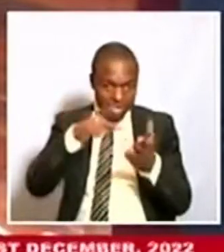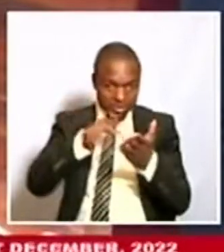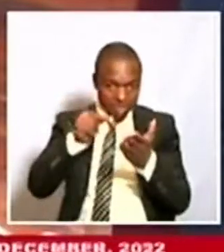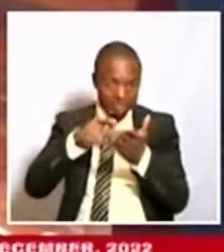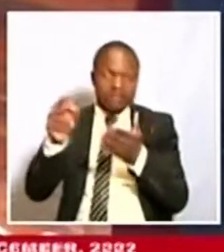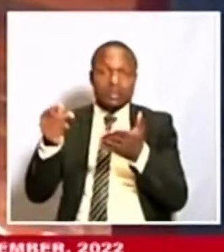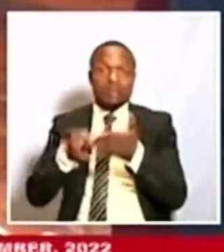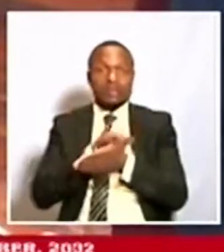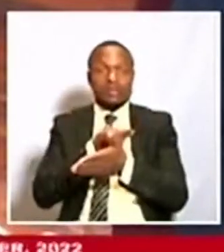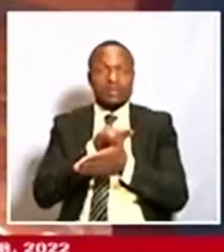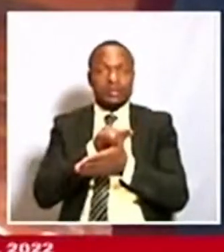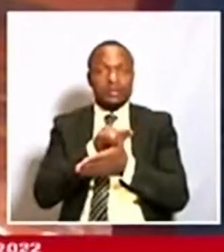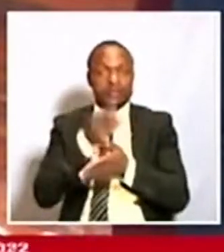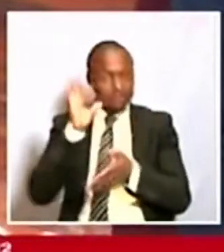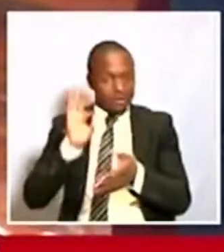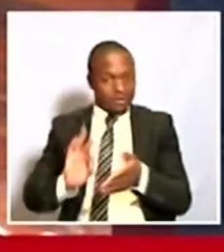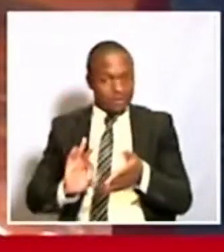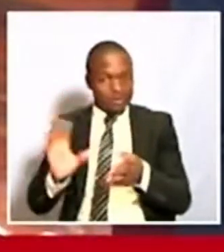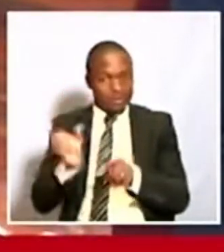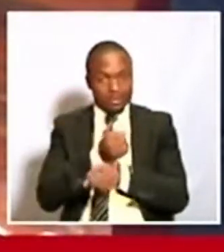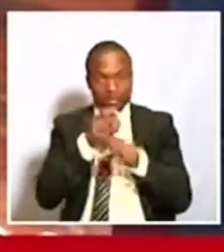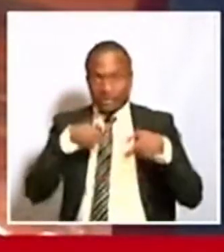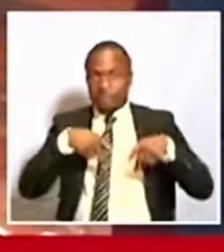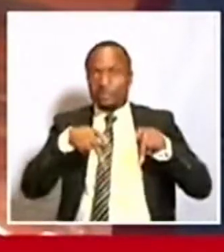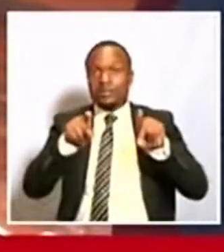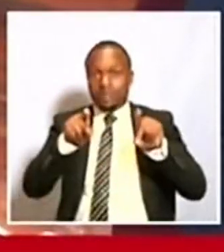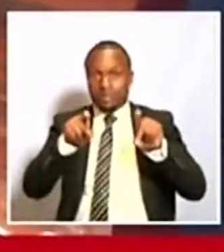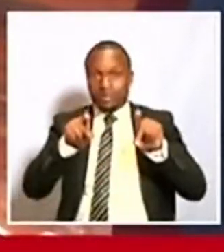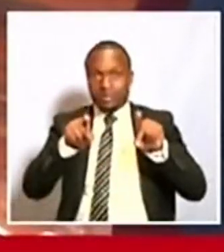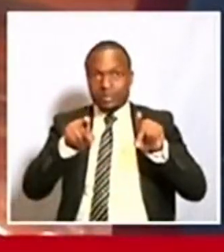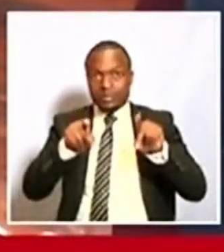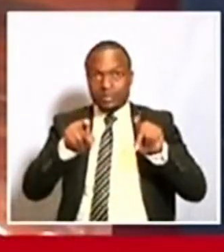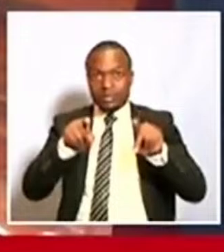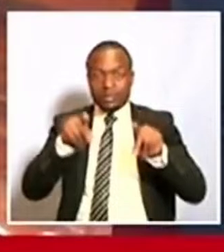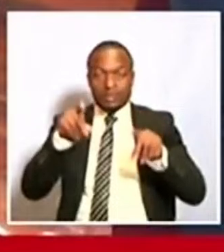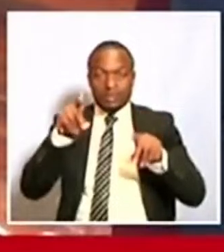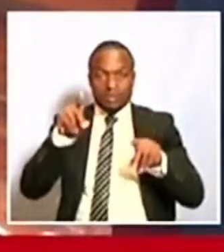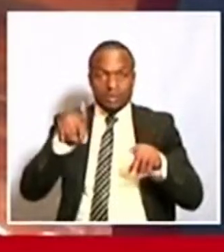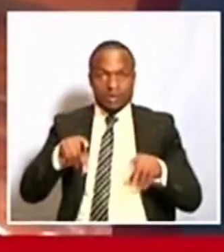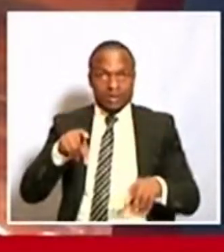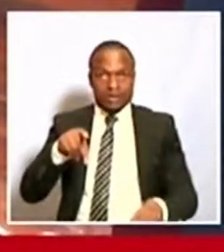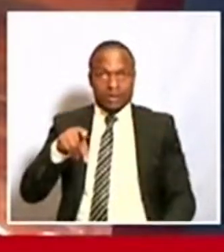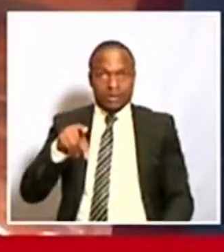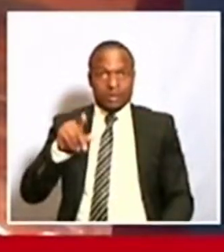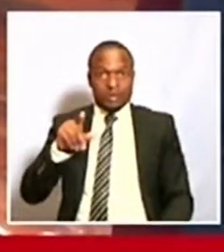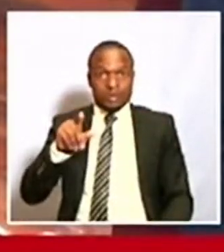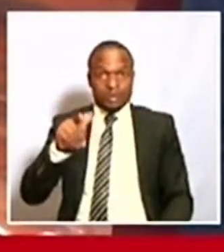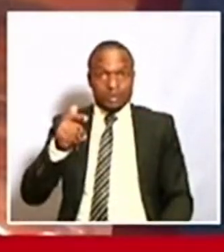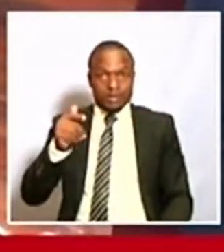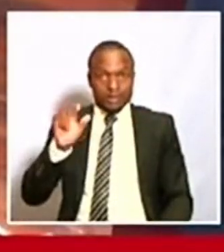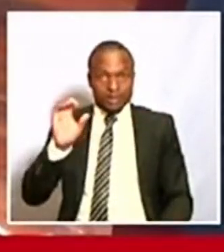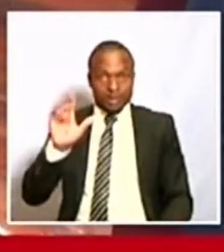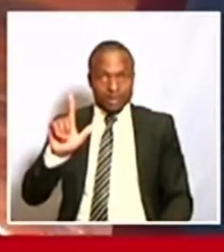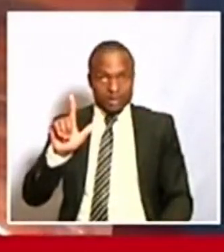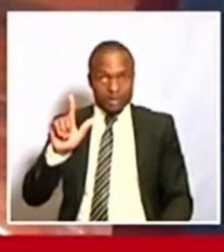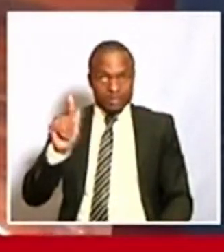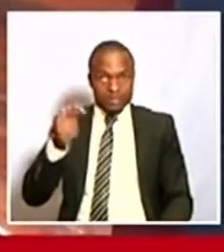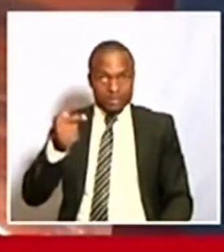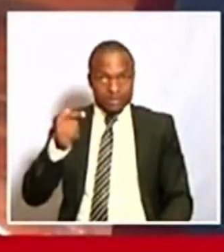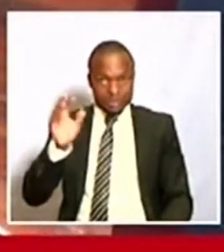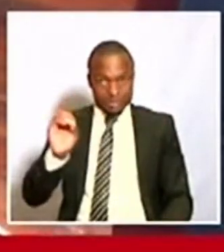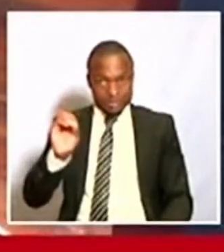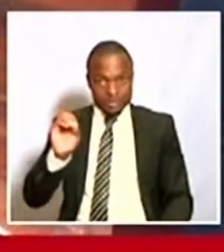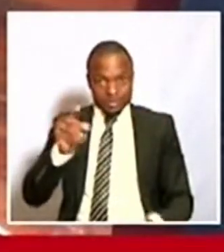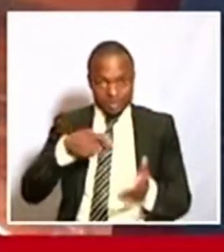applicants. We sought permission from PROGO to pay for new applicants in 2023 for the remaining